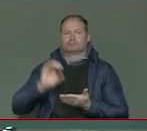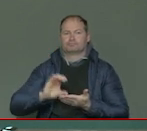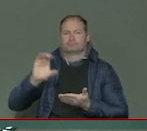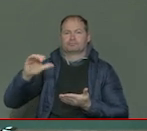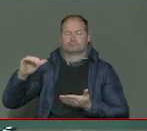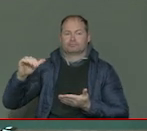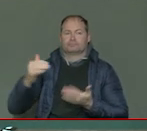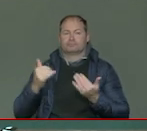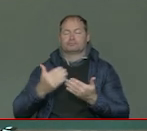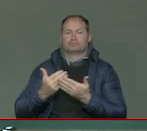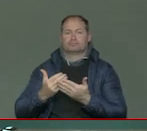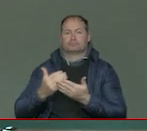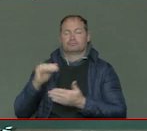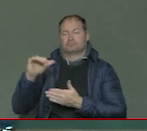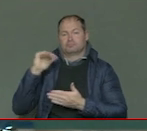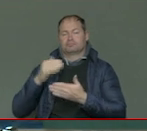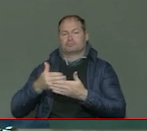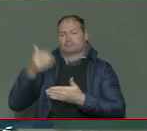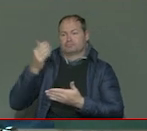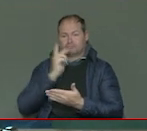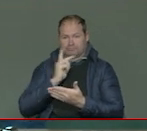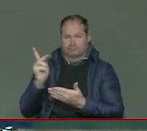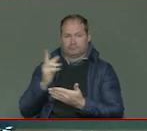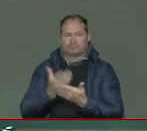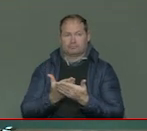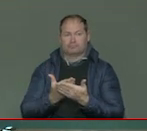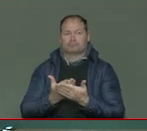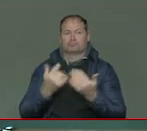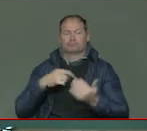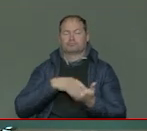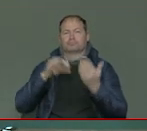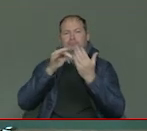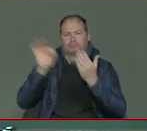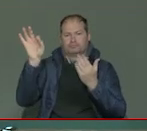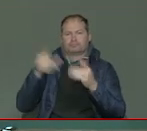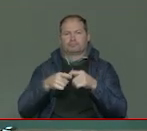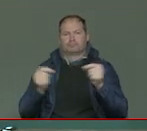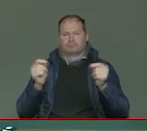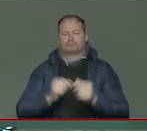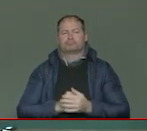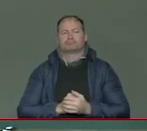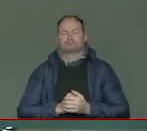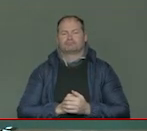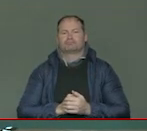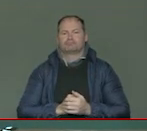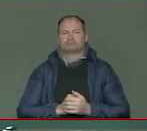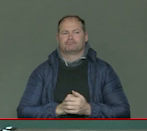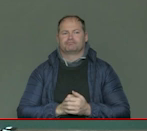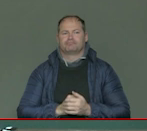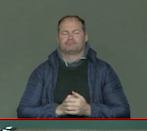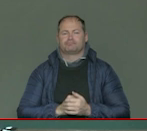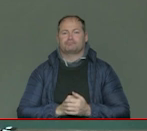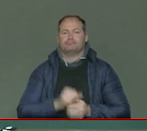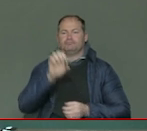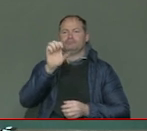statement. So this one appeared, so we can tick it off. We finished with that one. And the